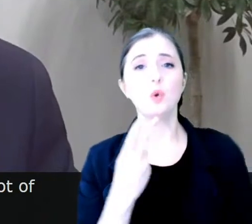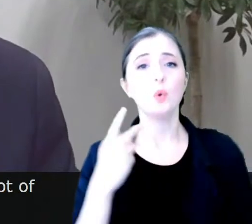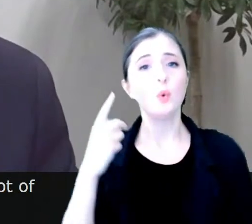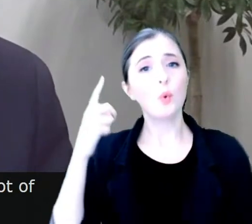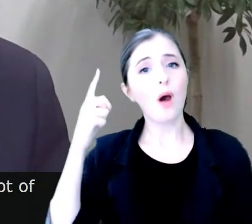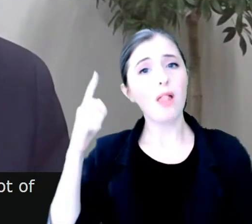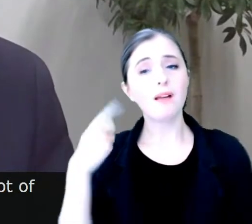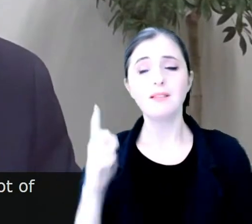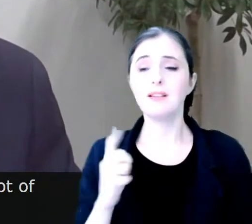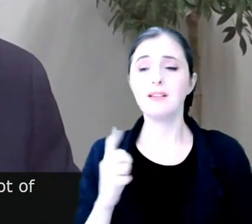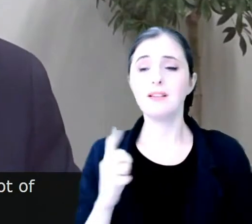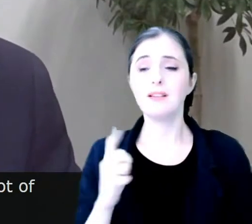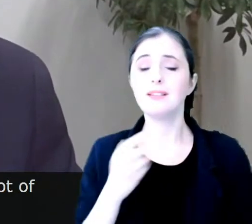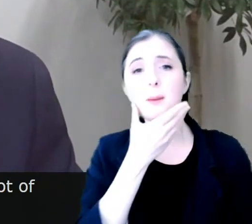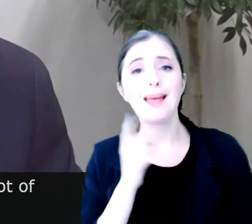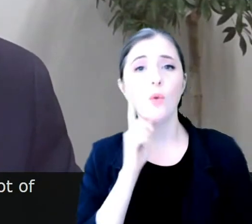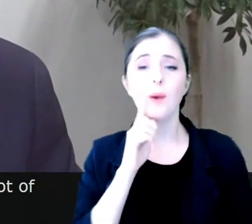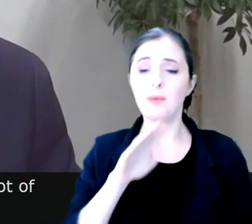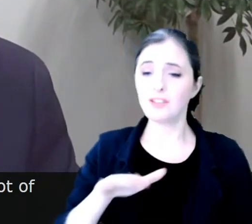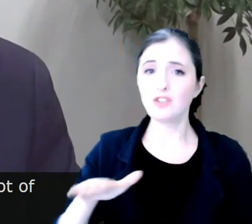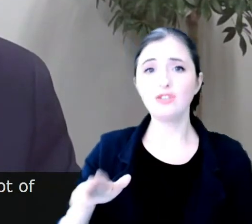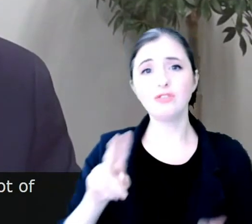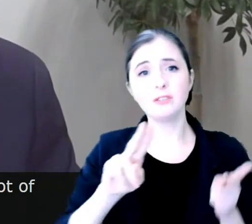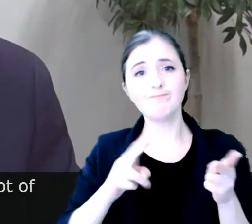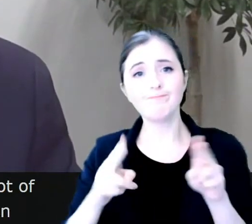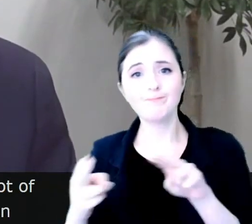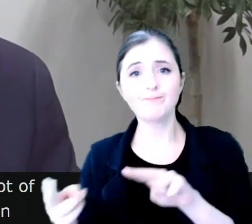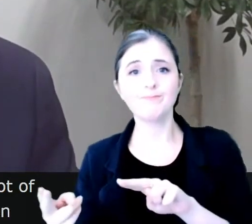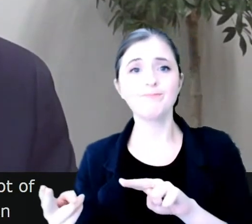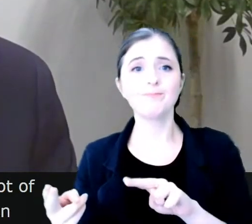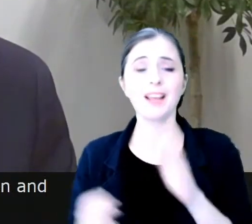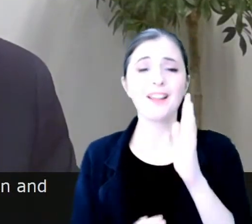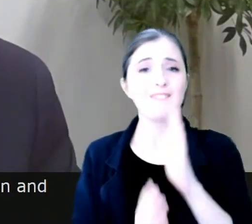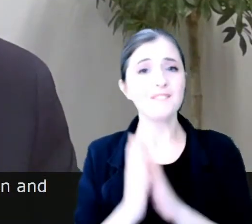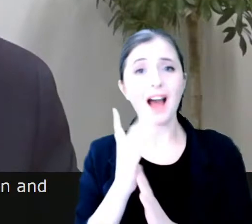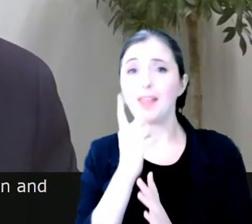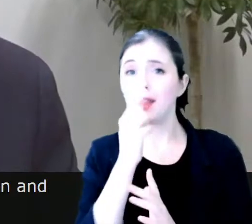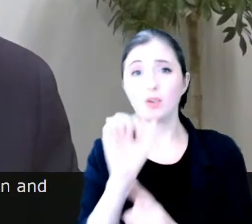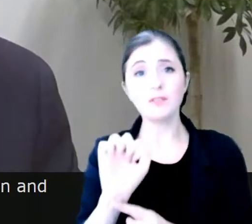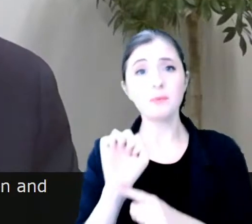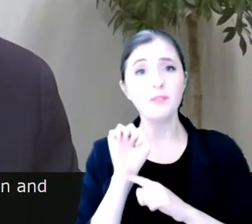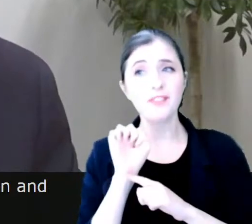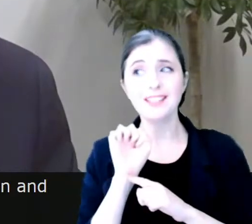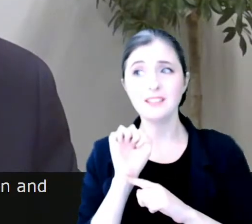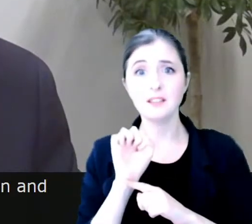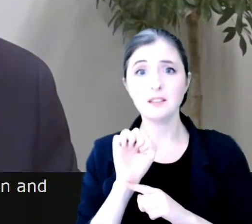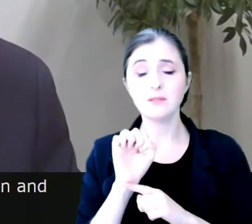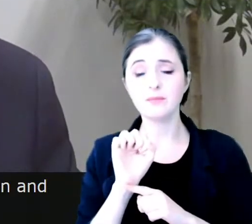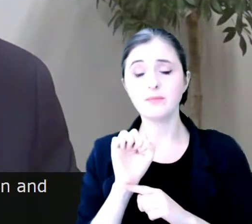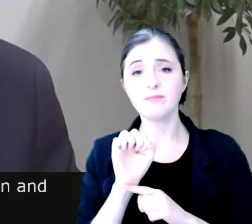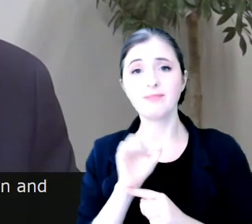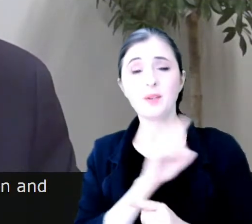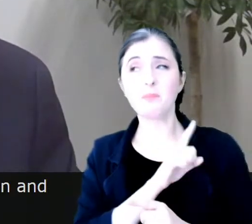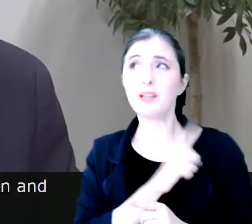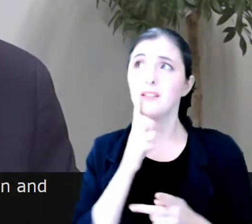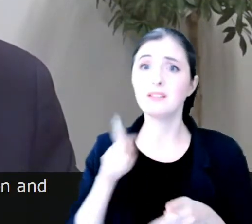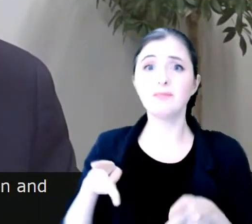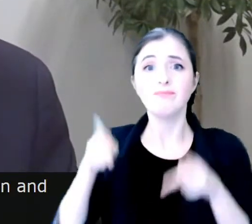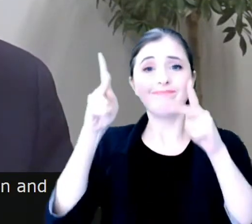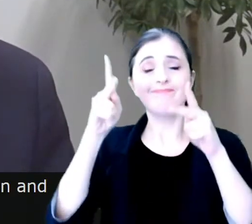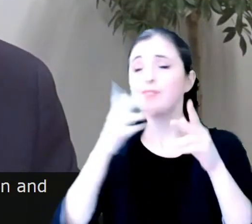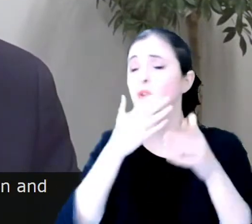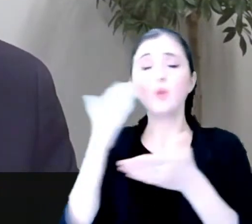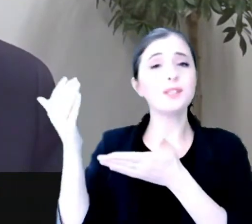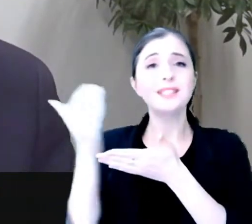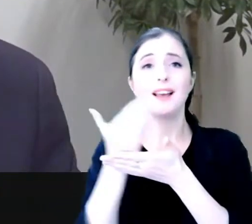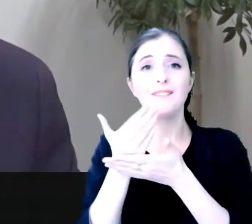that's preventable because of the fact that the building was unsafe, not just because of the ACM cladding, but due